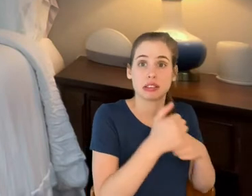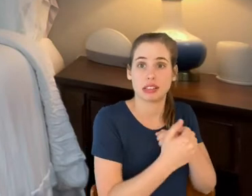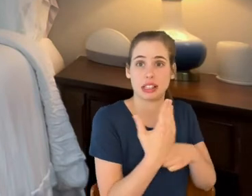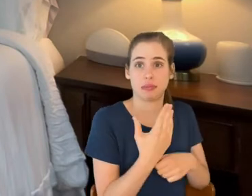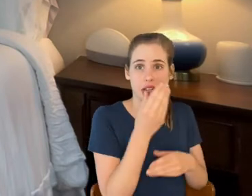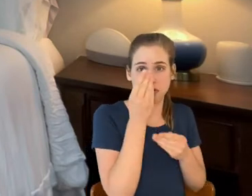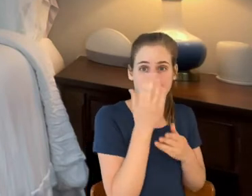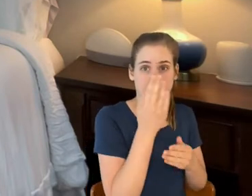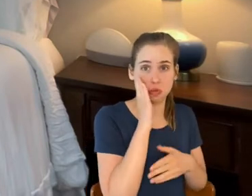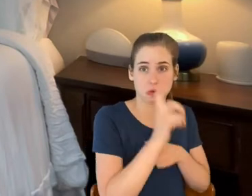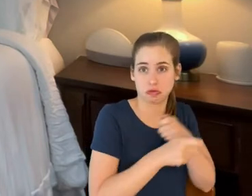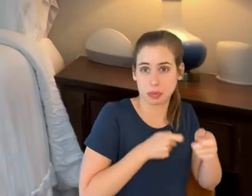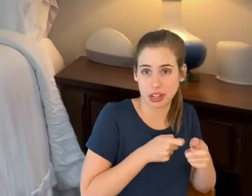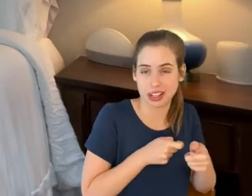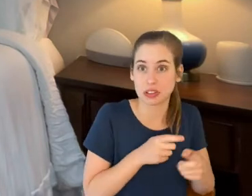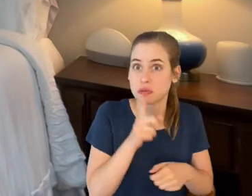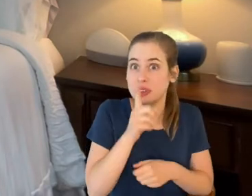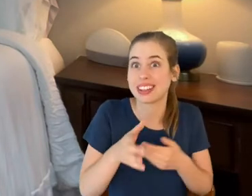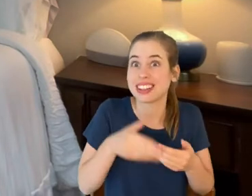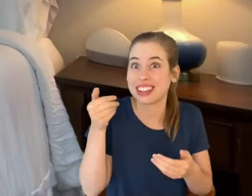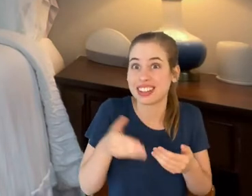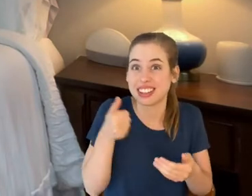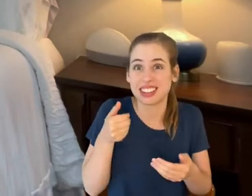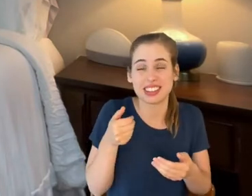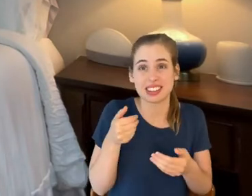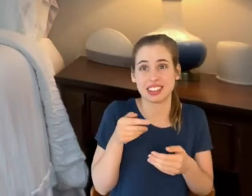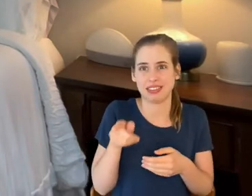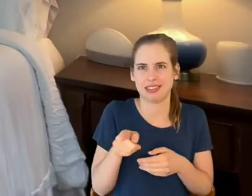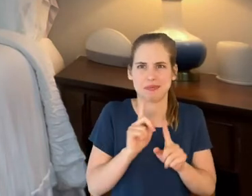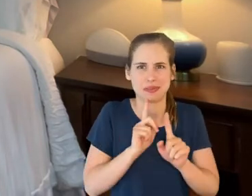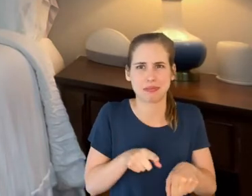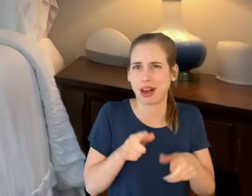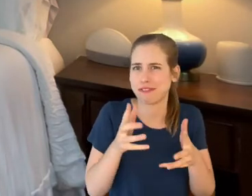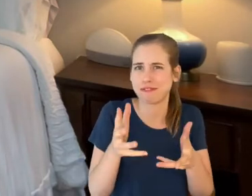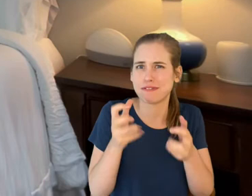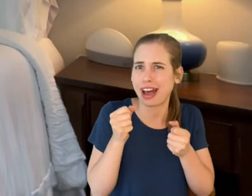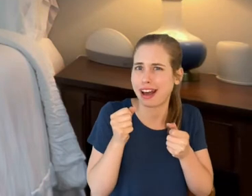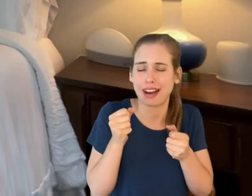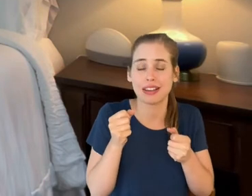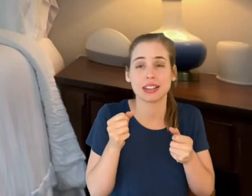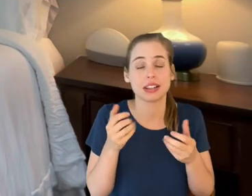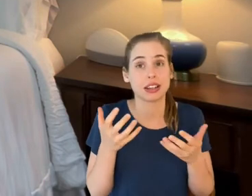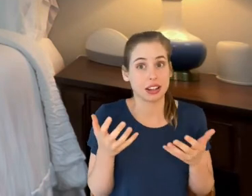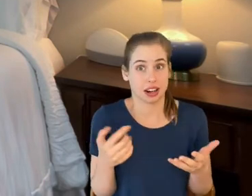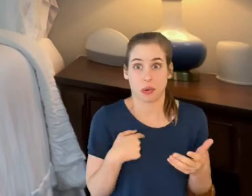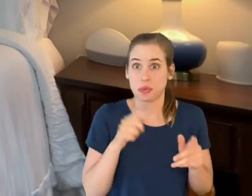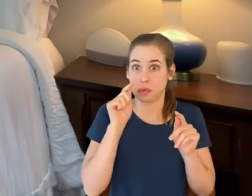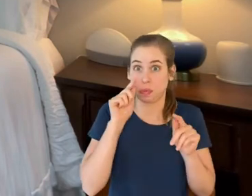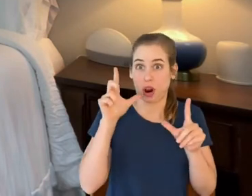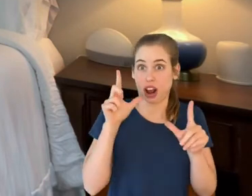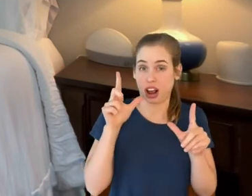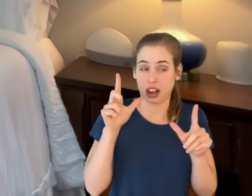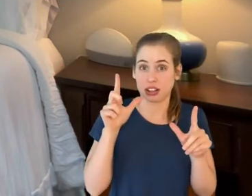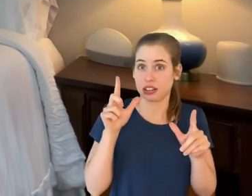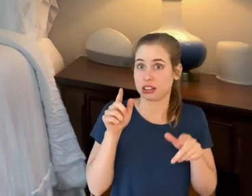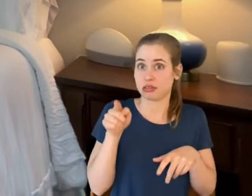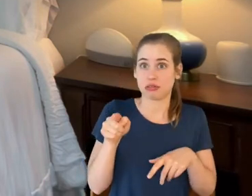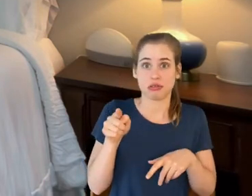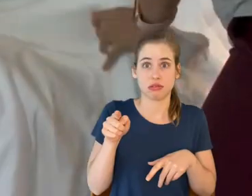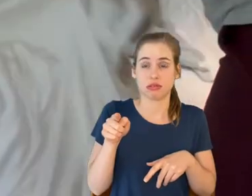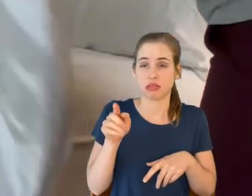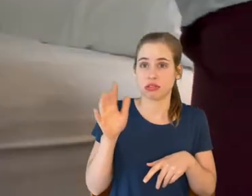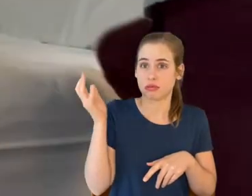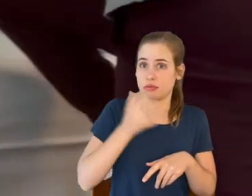information, we'll send you another one. I mean, it was that easy. They were super responsive and I was actually really surprised at